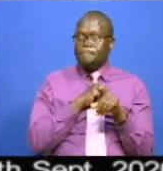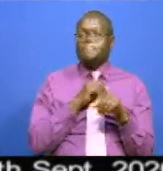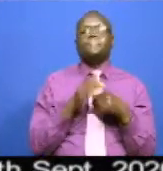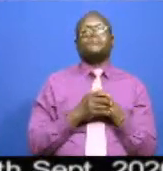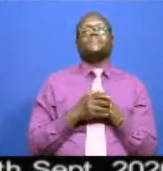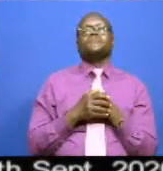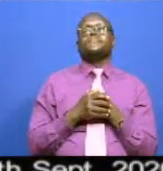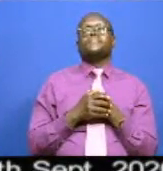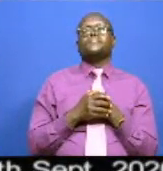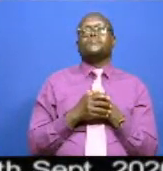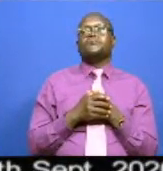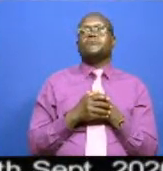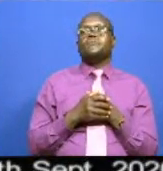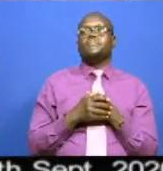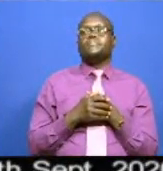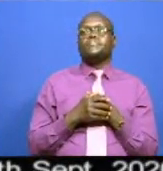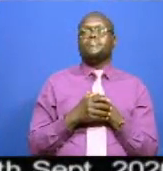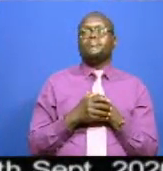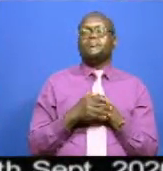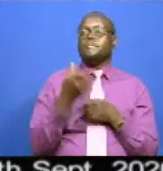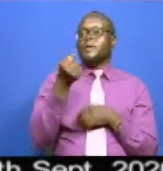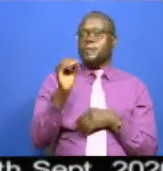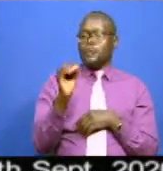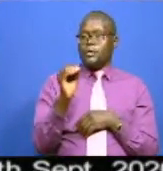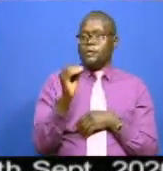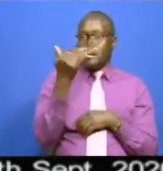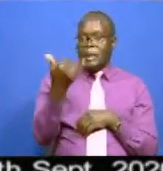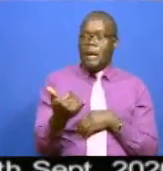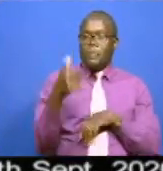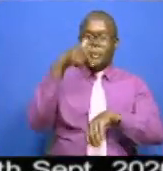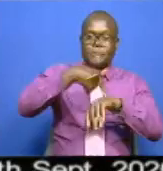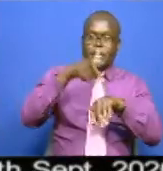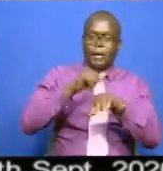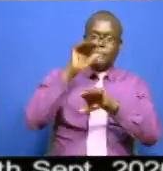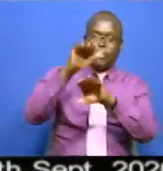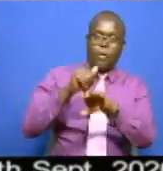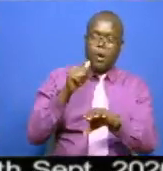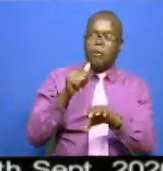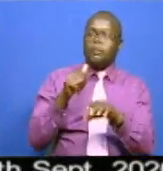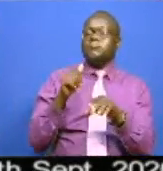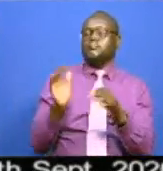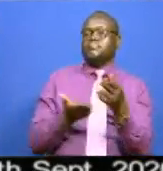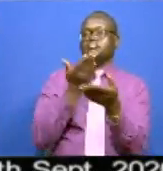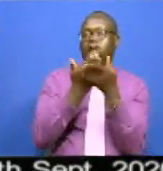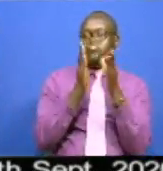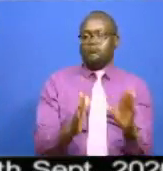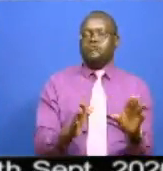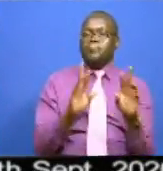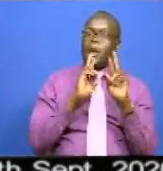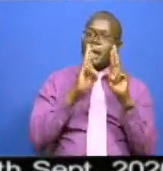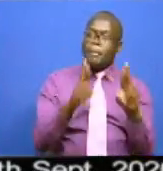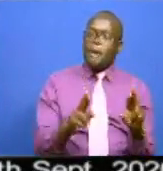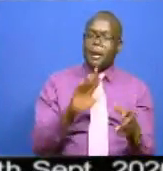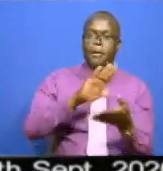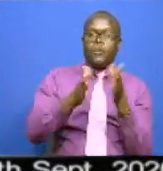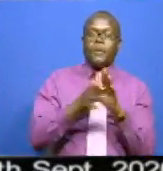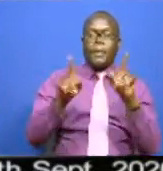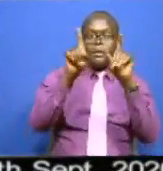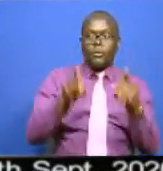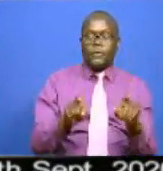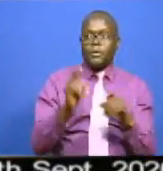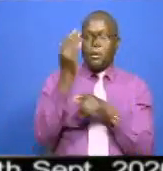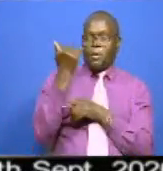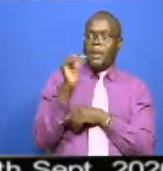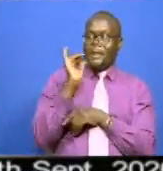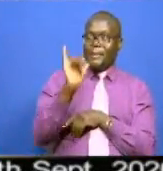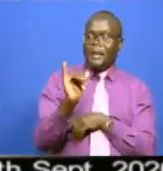spent with the last 5 speakers. So it's time for me to call on the mover to reply without question put, because that